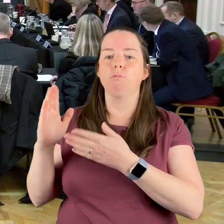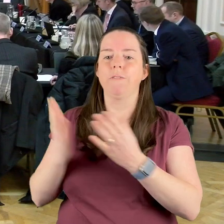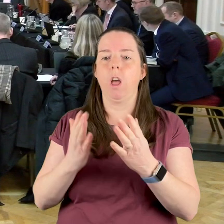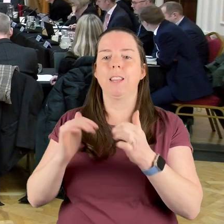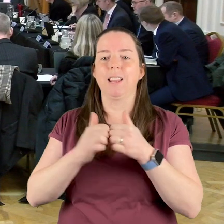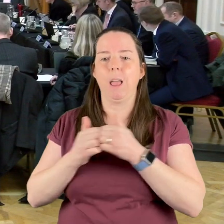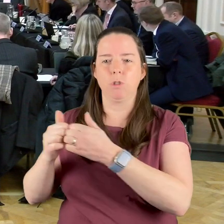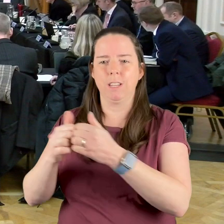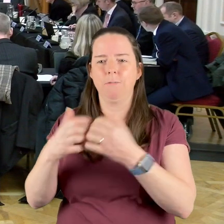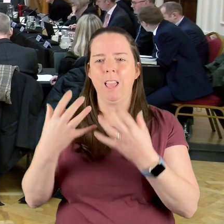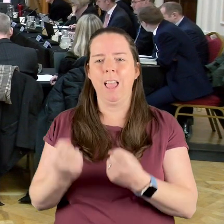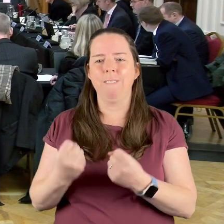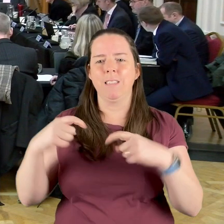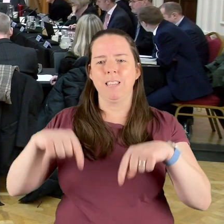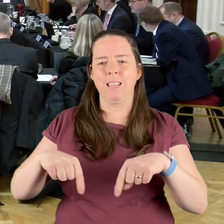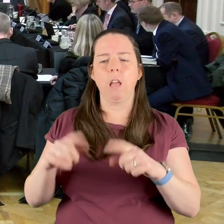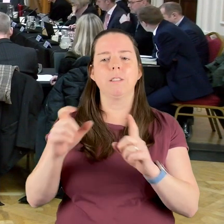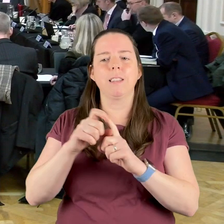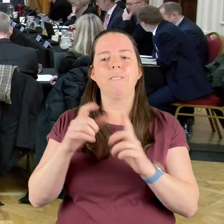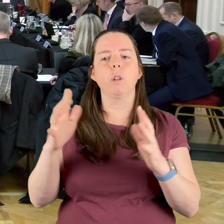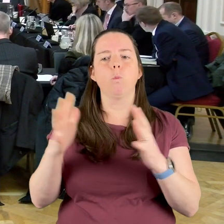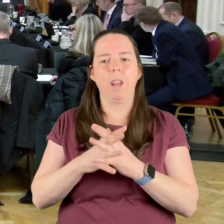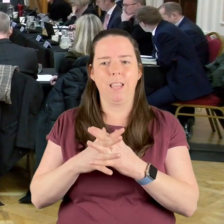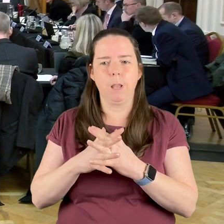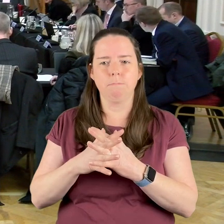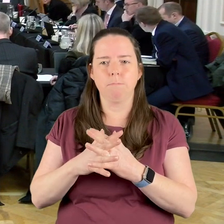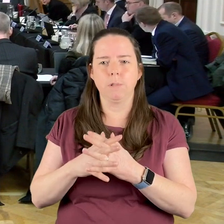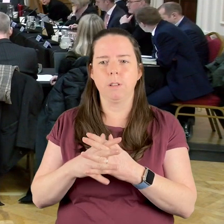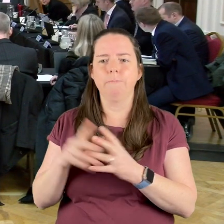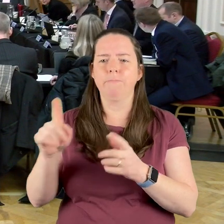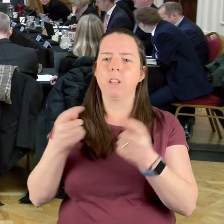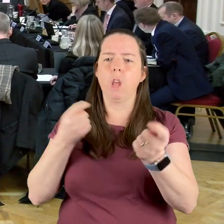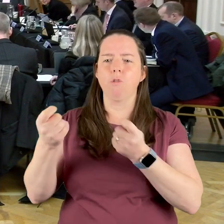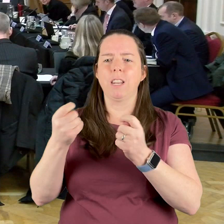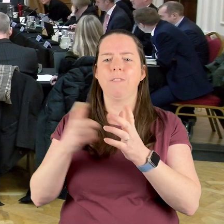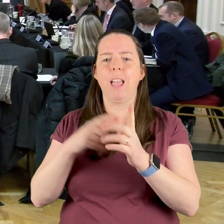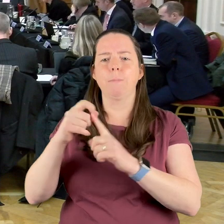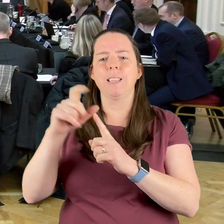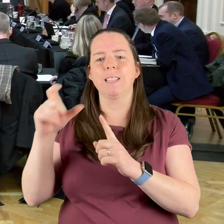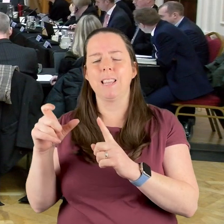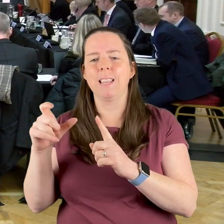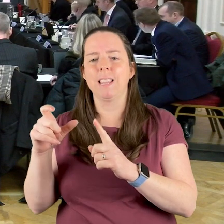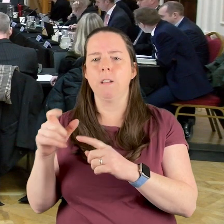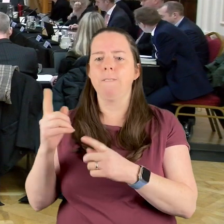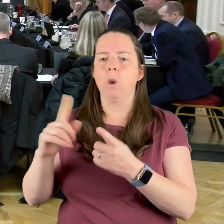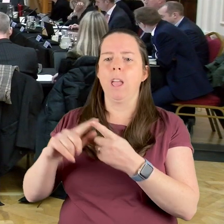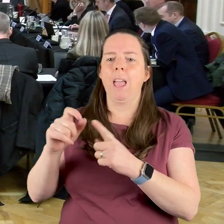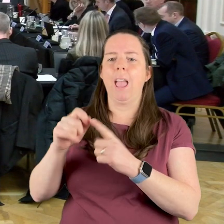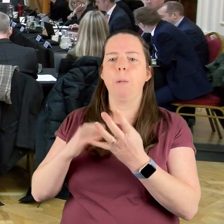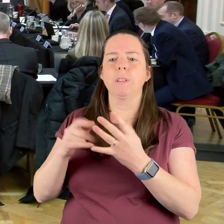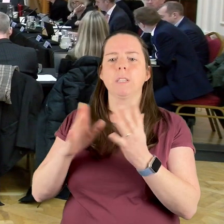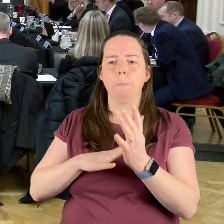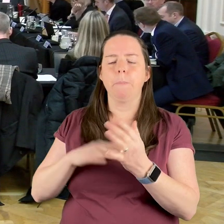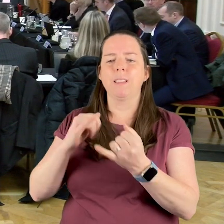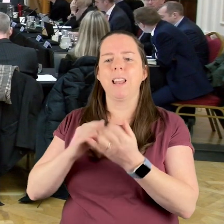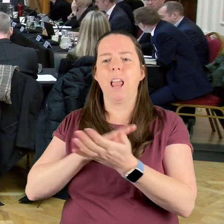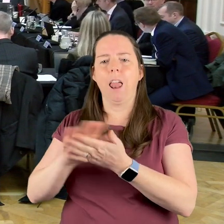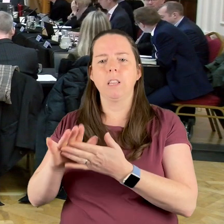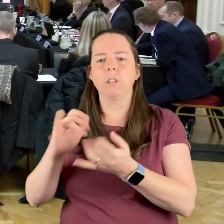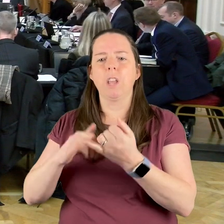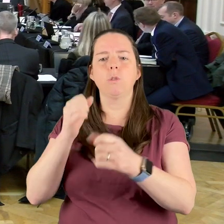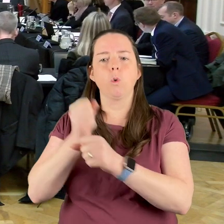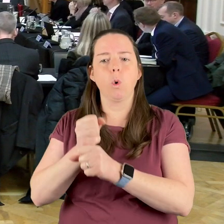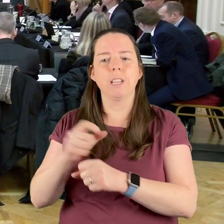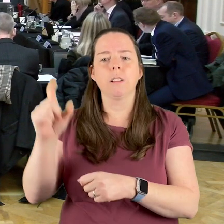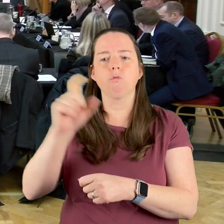Lead Chief Exec for the Acute Provider Collaborative. And we've got here around the table David Williams, who's also the Director of the APC